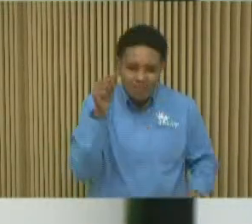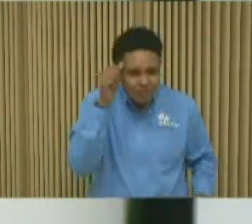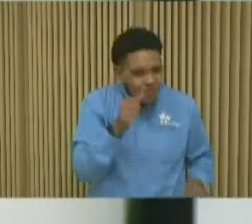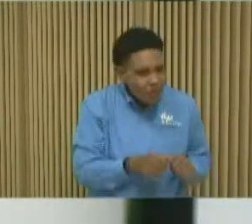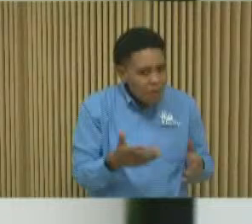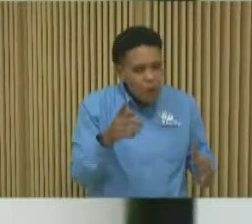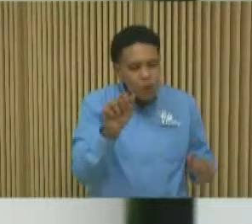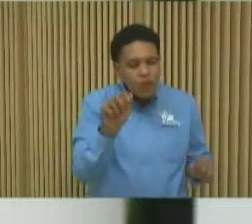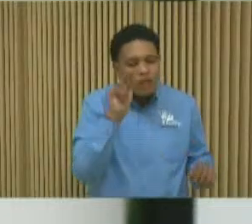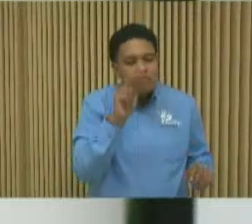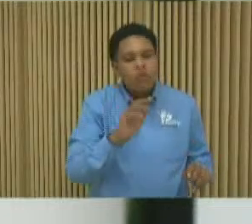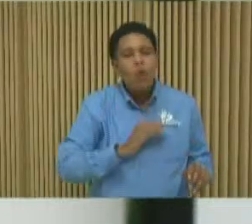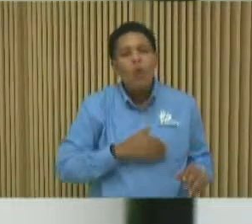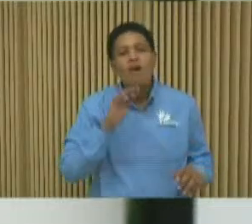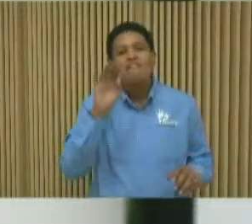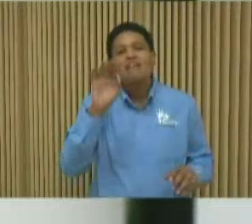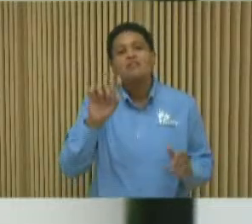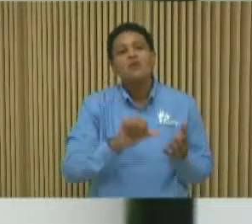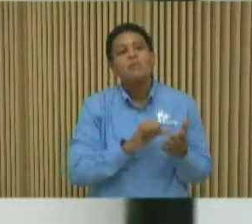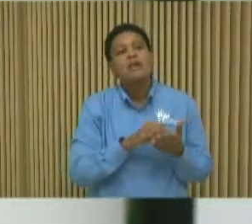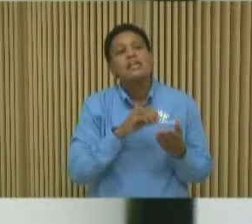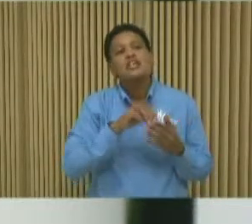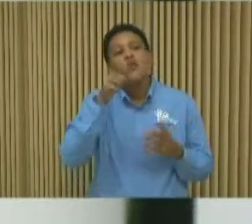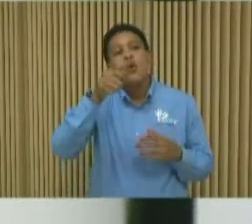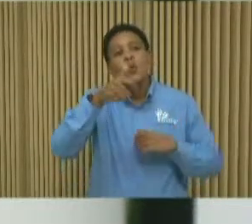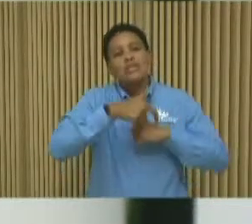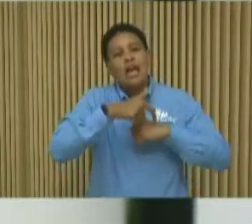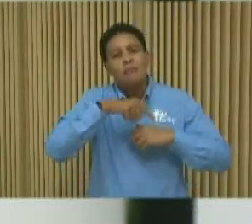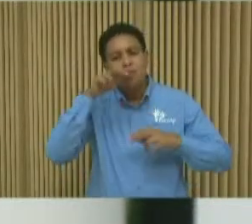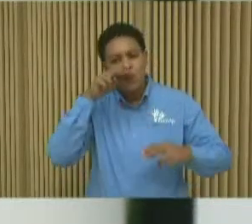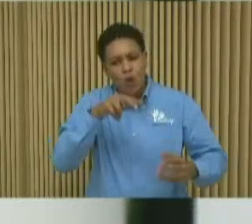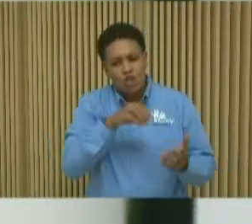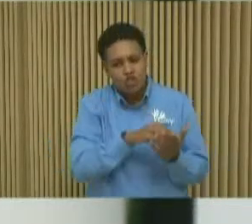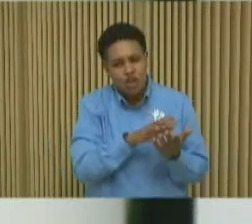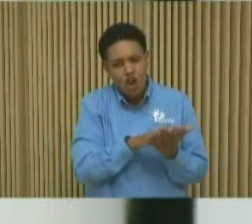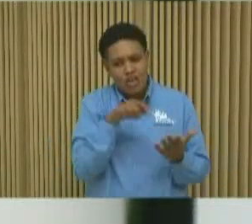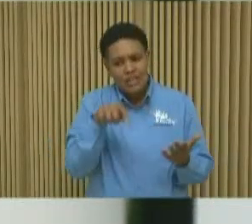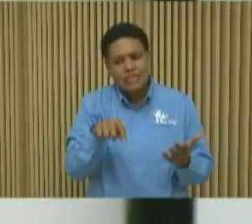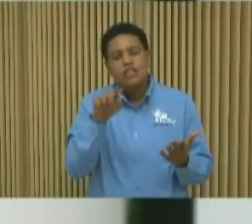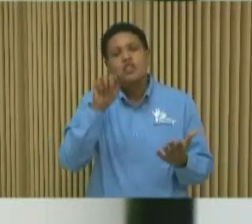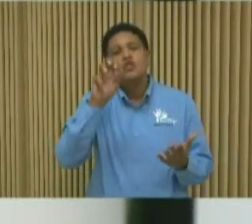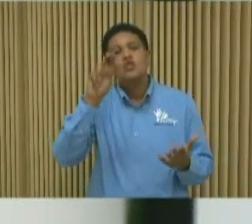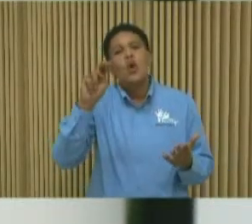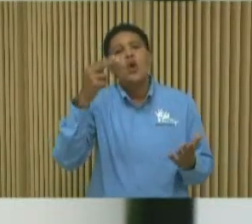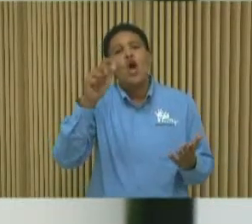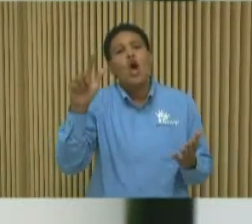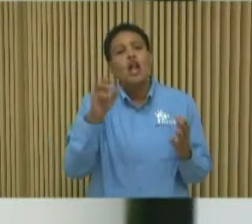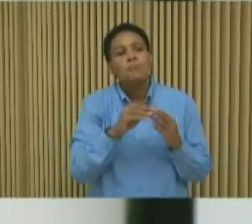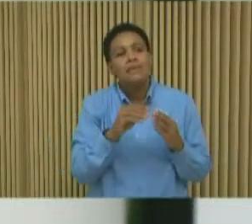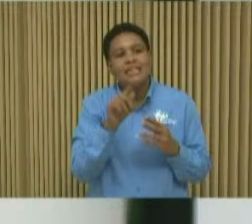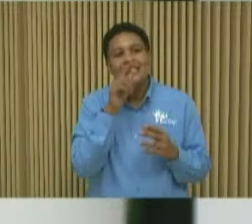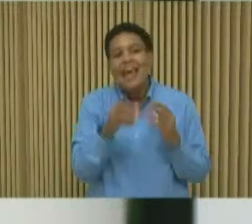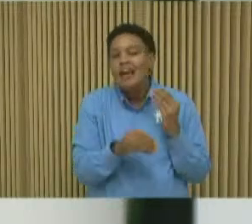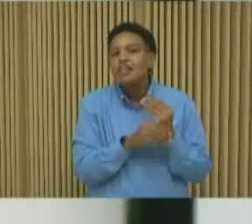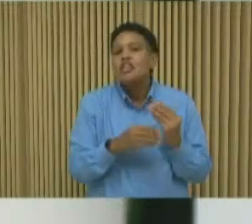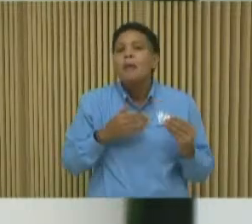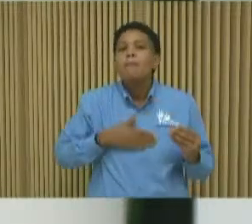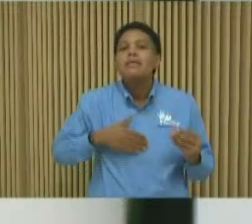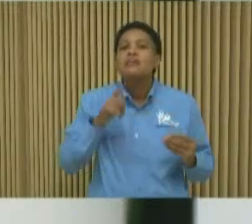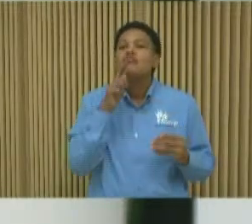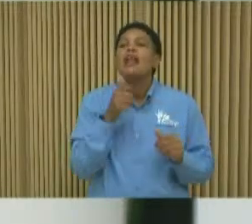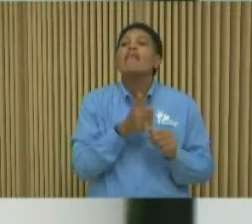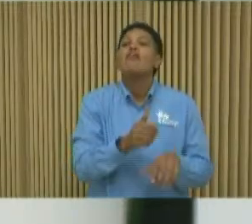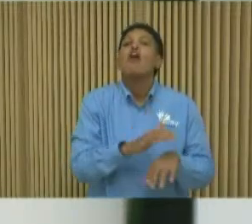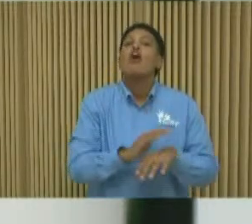you can visit our Facebook page in your own time to watch the recording of this town hall meeting. Additionally, please do follow us